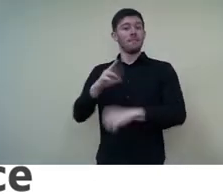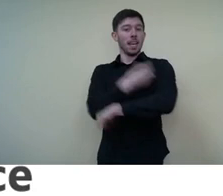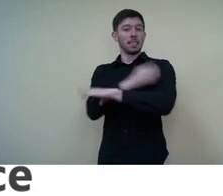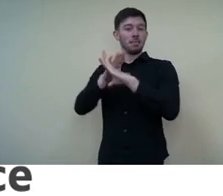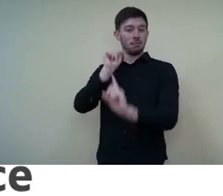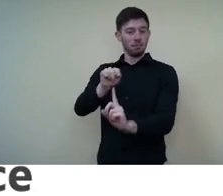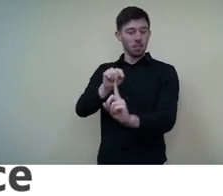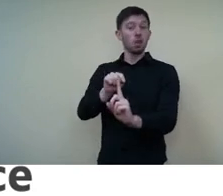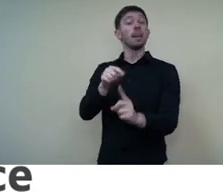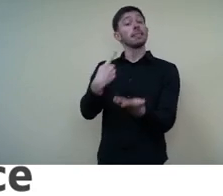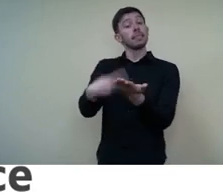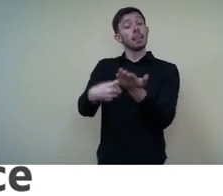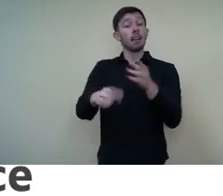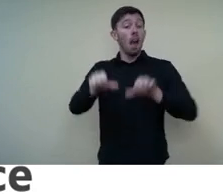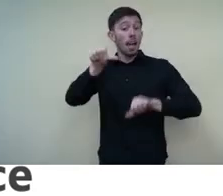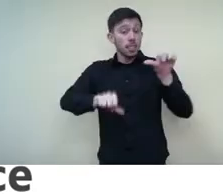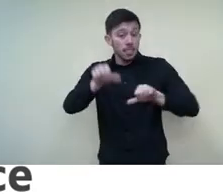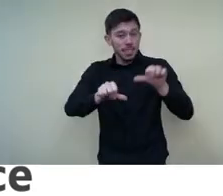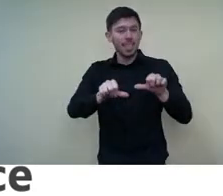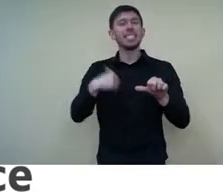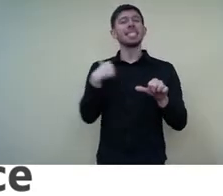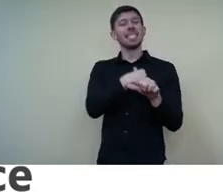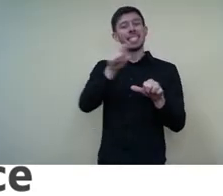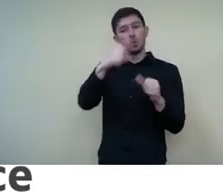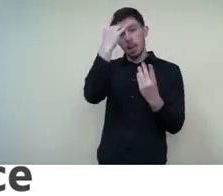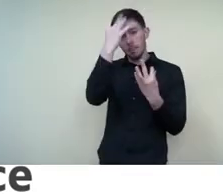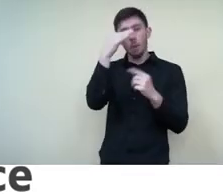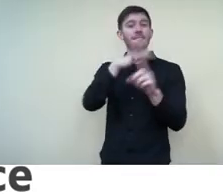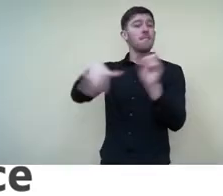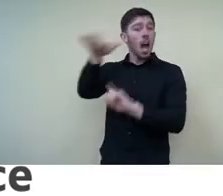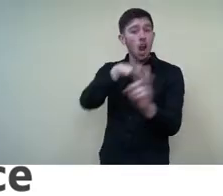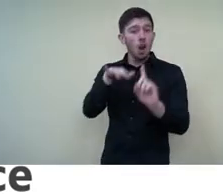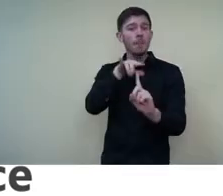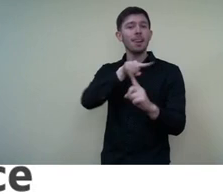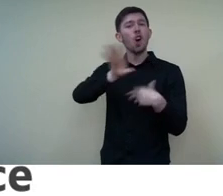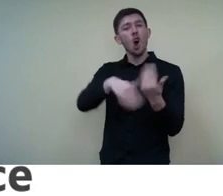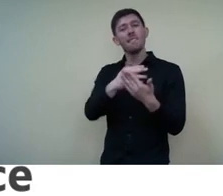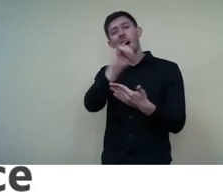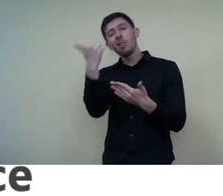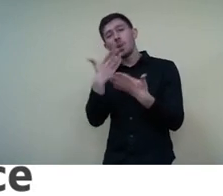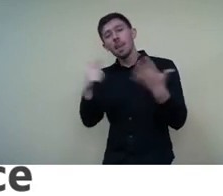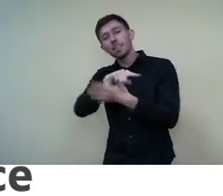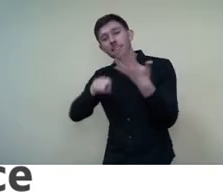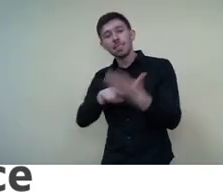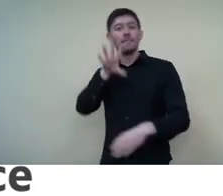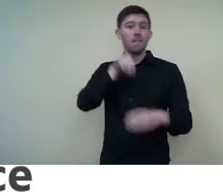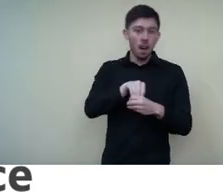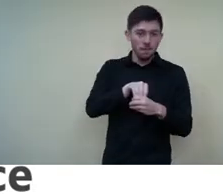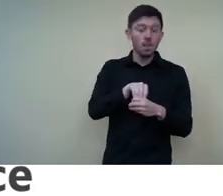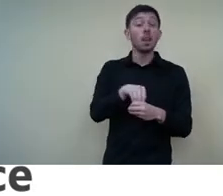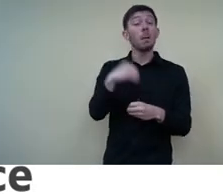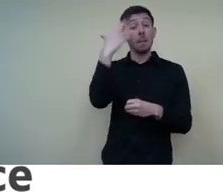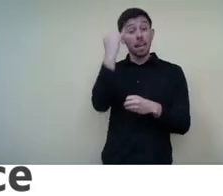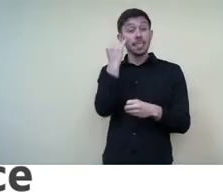about hesitancy, we have to think about the environment that people are in. We have to think about all of these external factors that really go into it, right? Because